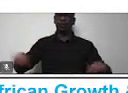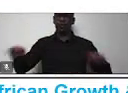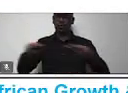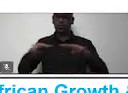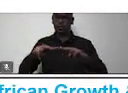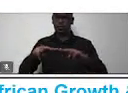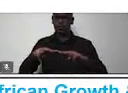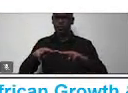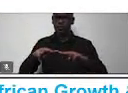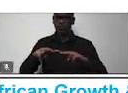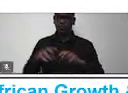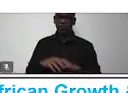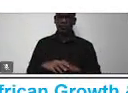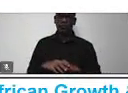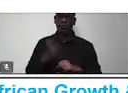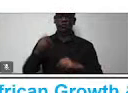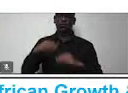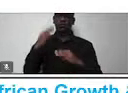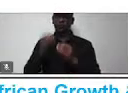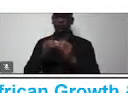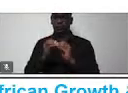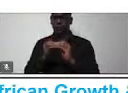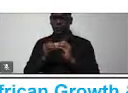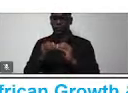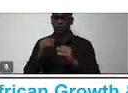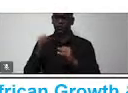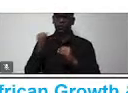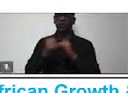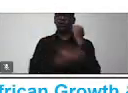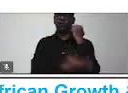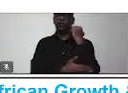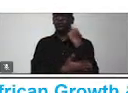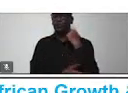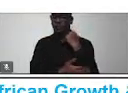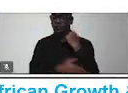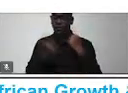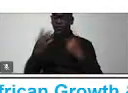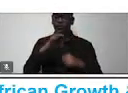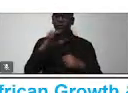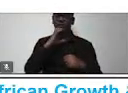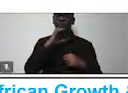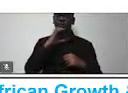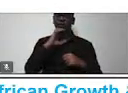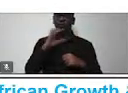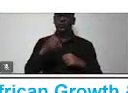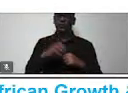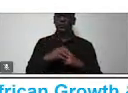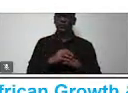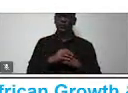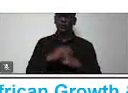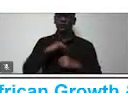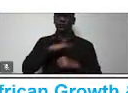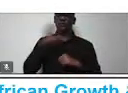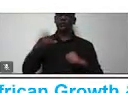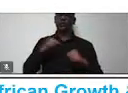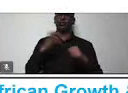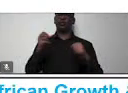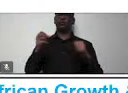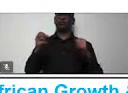grown, produced, and manufactured in an AGOA-eligible country. What this means also is that you can create regional value chains.